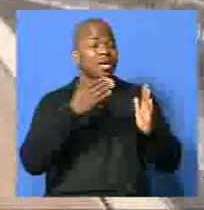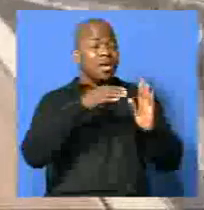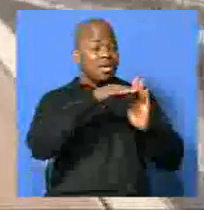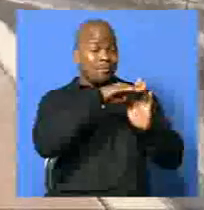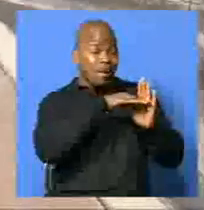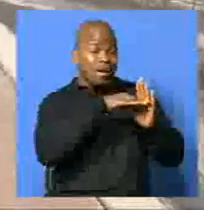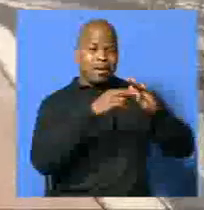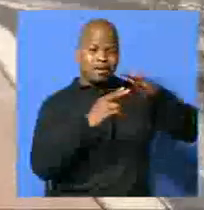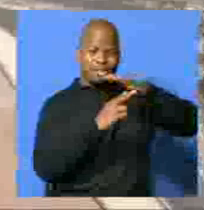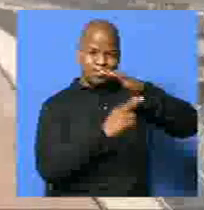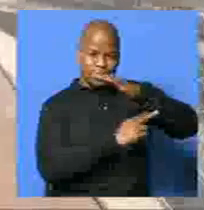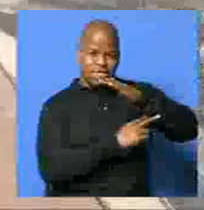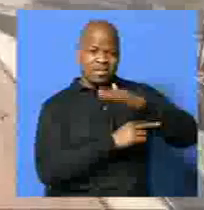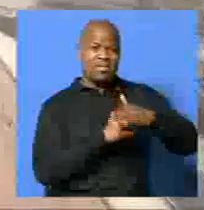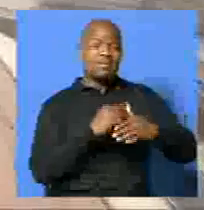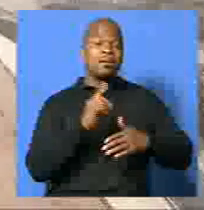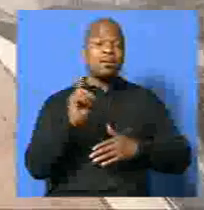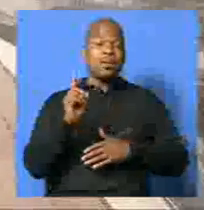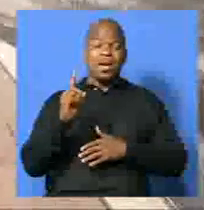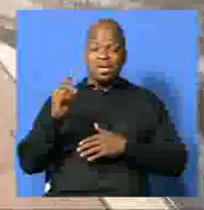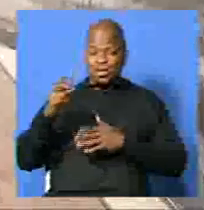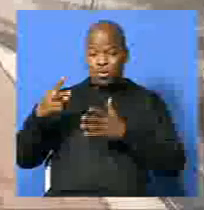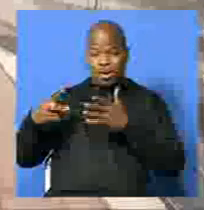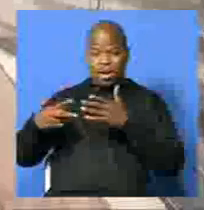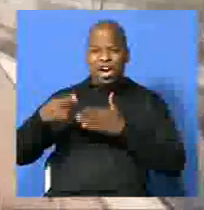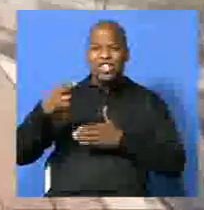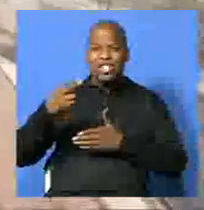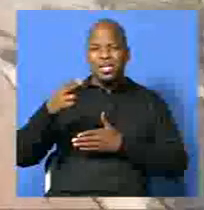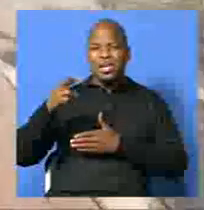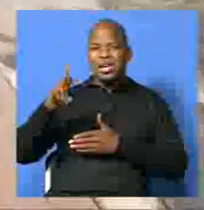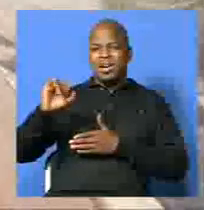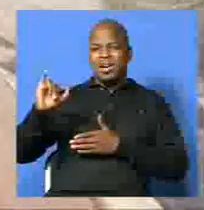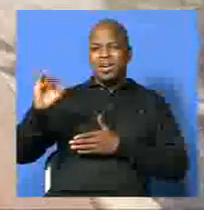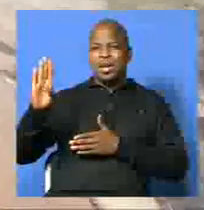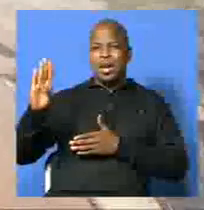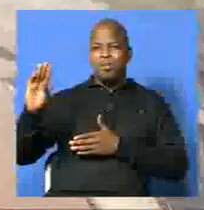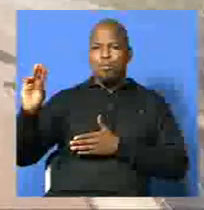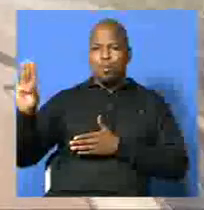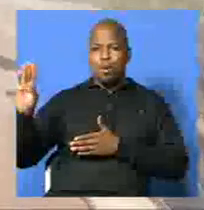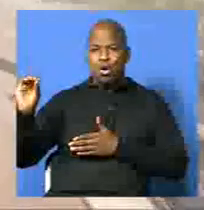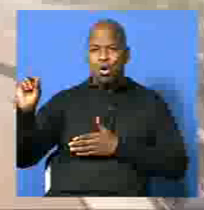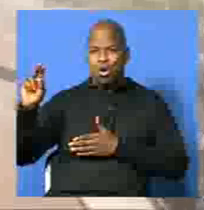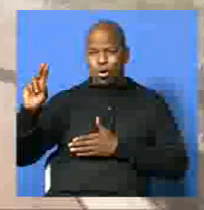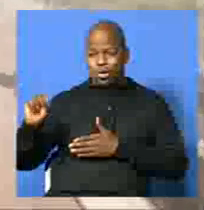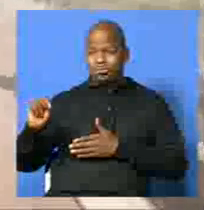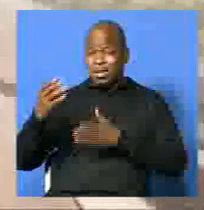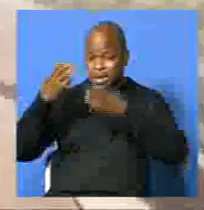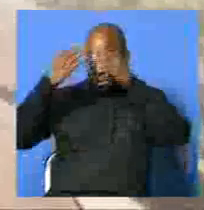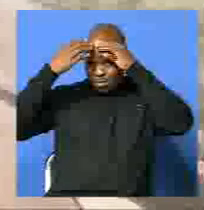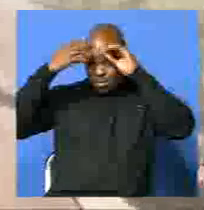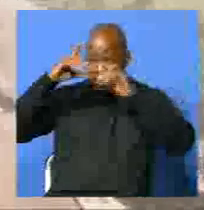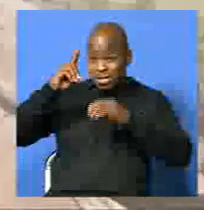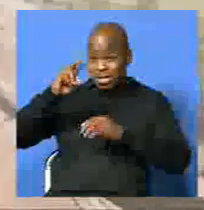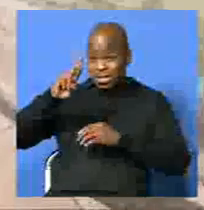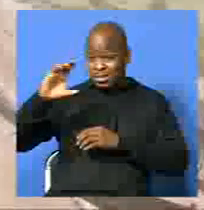jone jo ha ile gore jana gone go tabo go khathiwa re bone tota ke tautuna wa la tsela DRC re